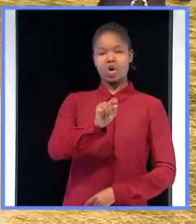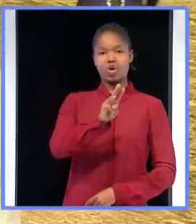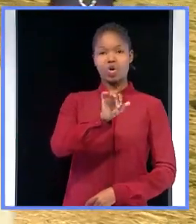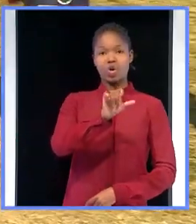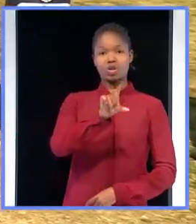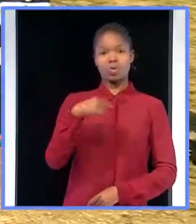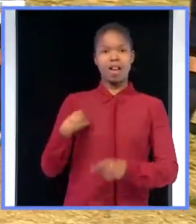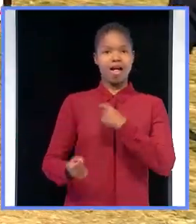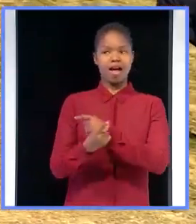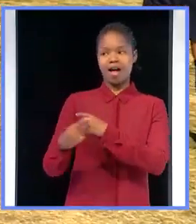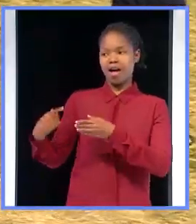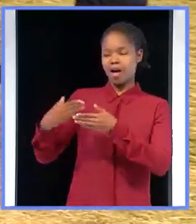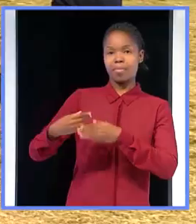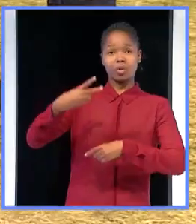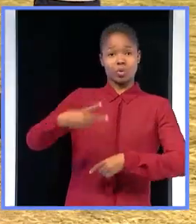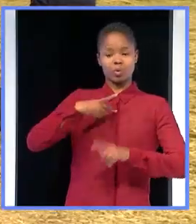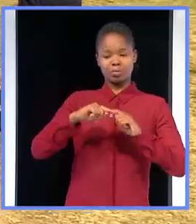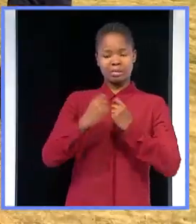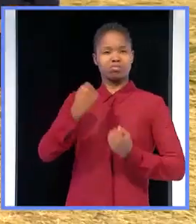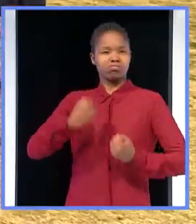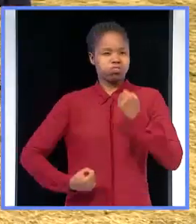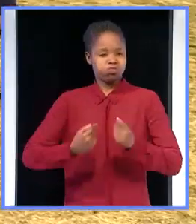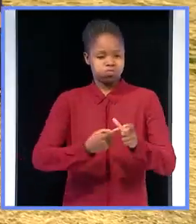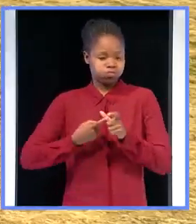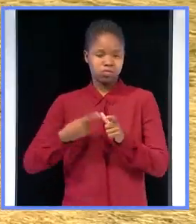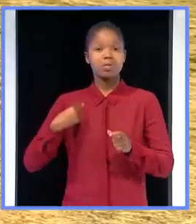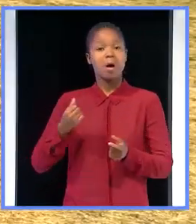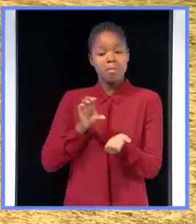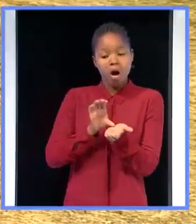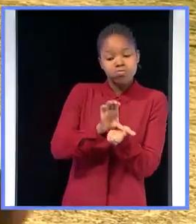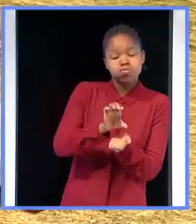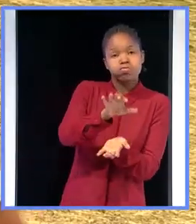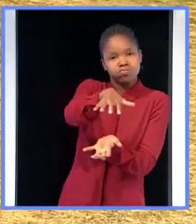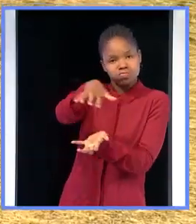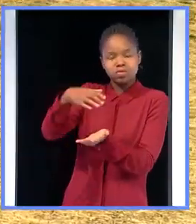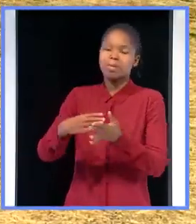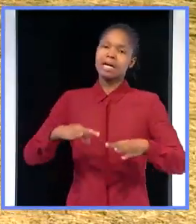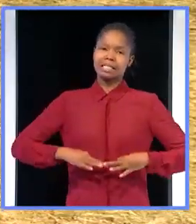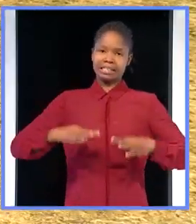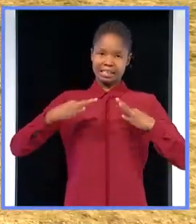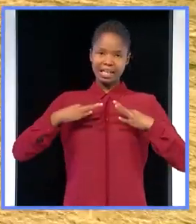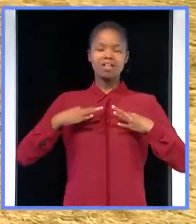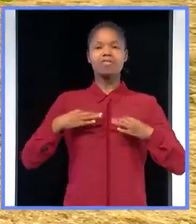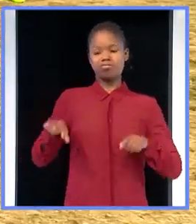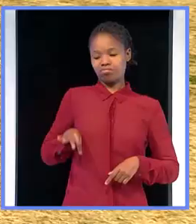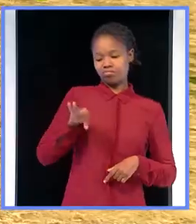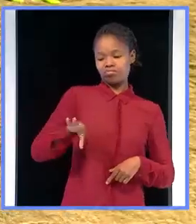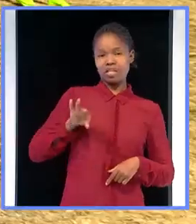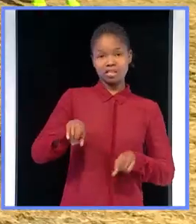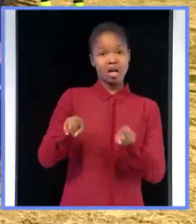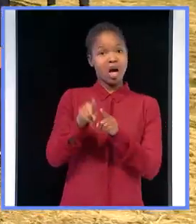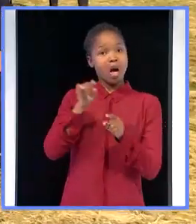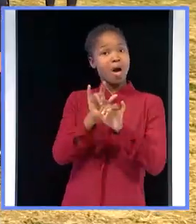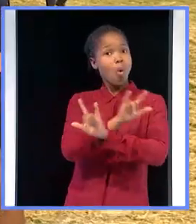world championships. Now we've got South African athletes who are self-funded bazibhatalela bona ngemali yabo. So before bahamba, we made sure